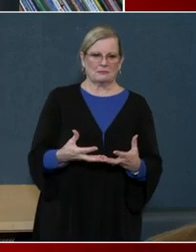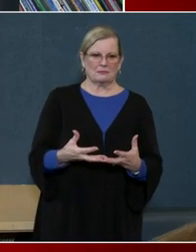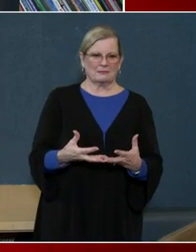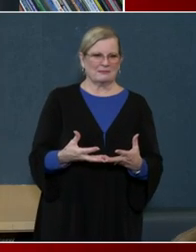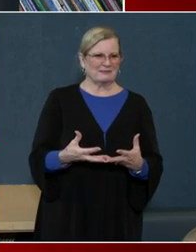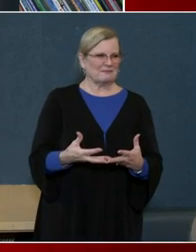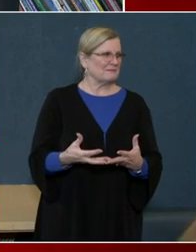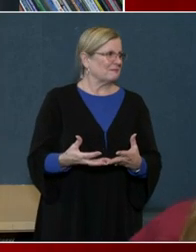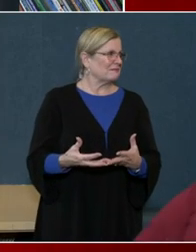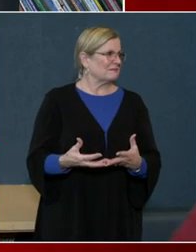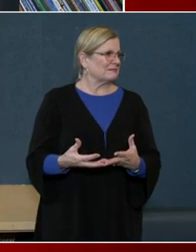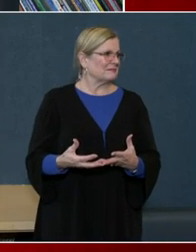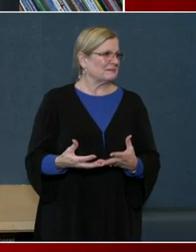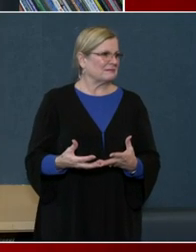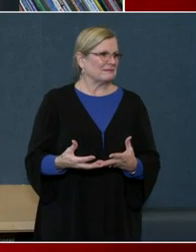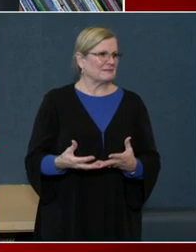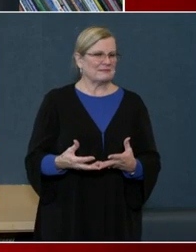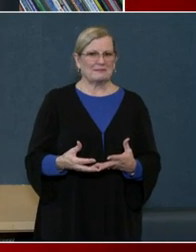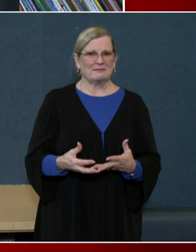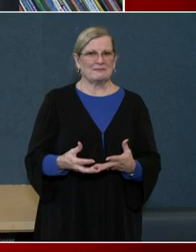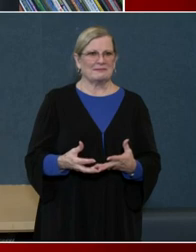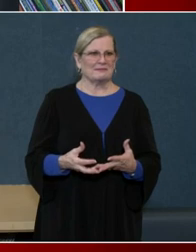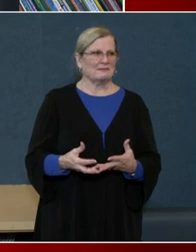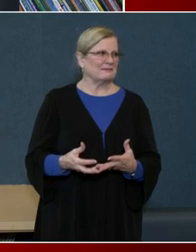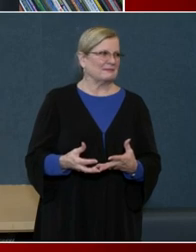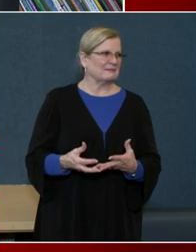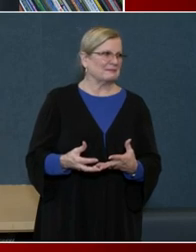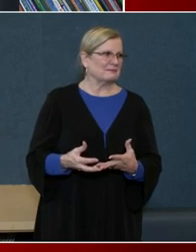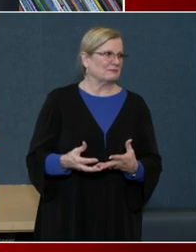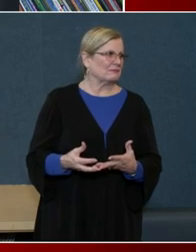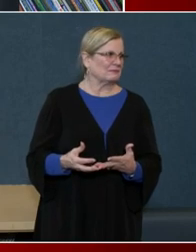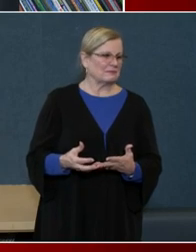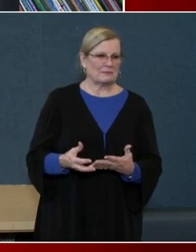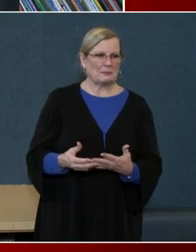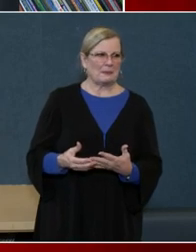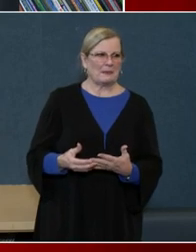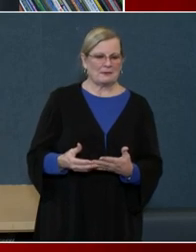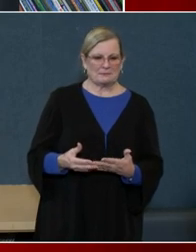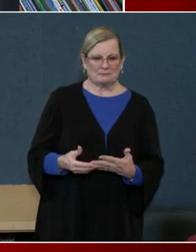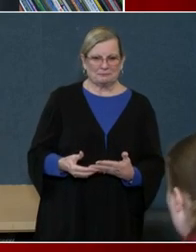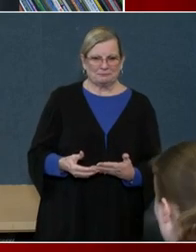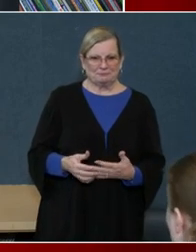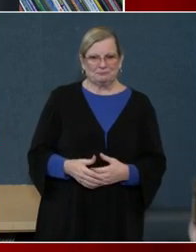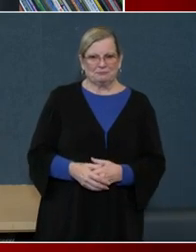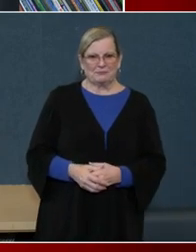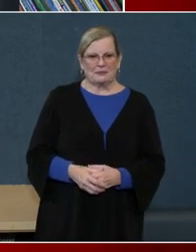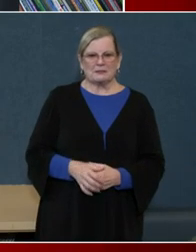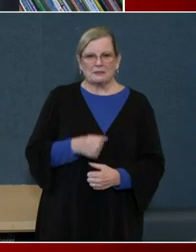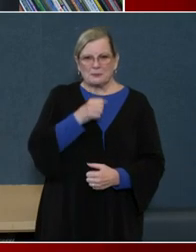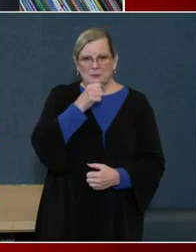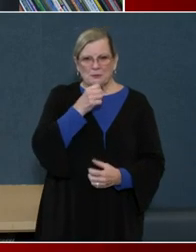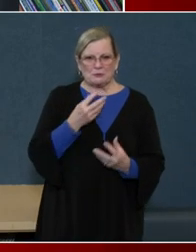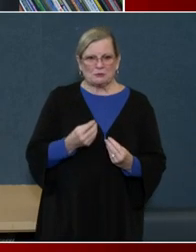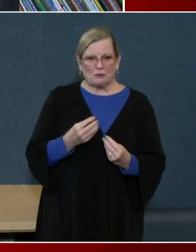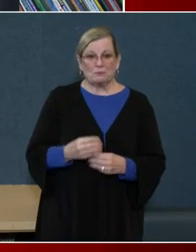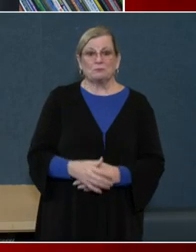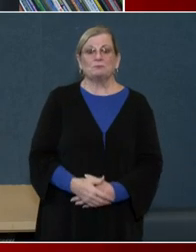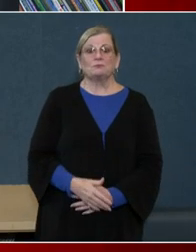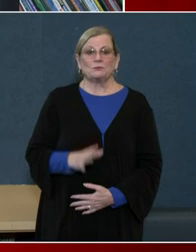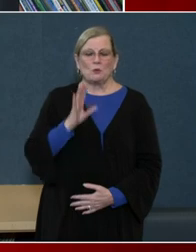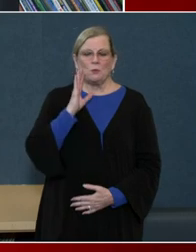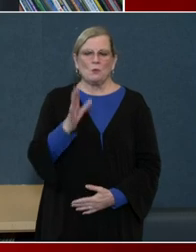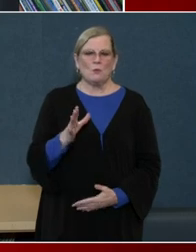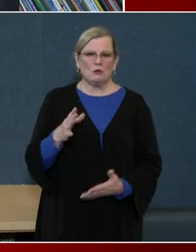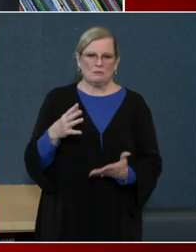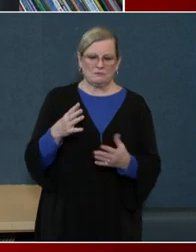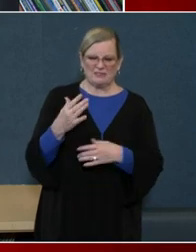it back to the mayor. We will begin tomorrow at noon, and we will begin with a meeting of the Committee of the